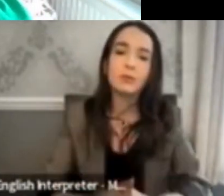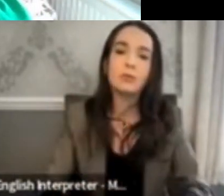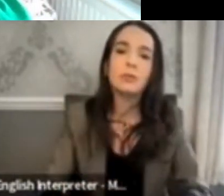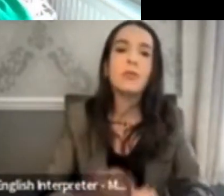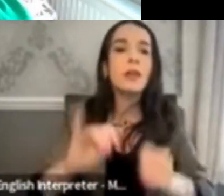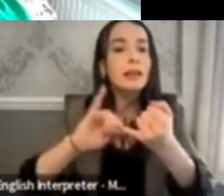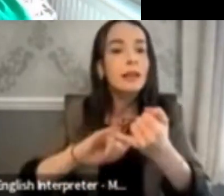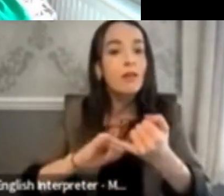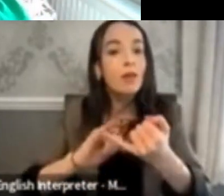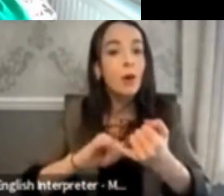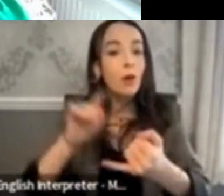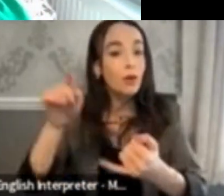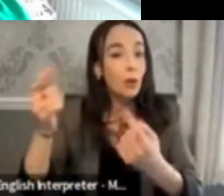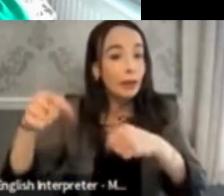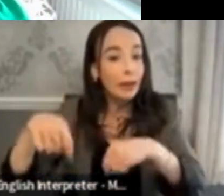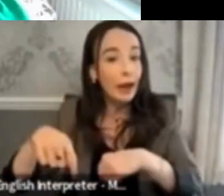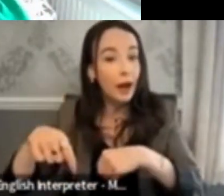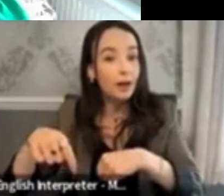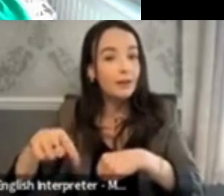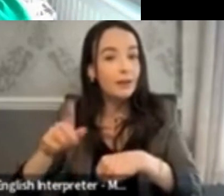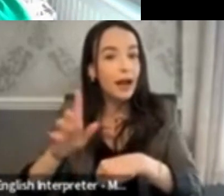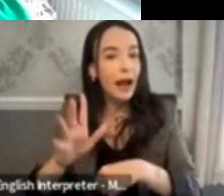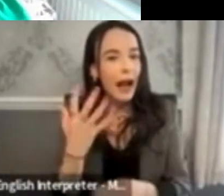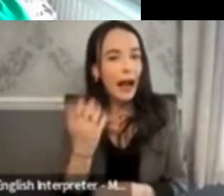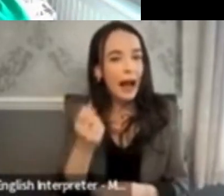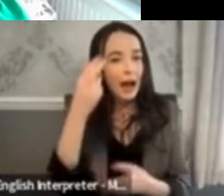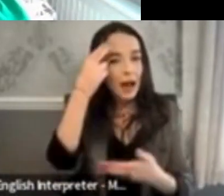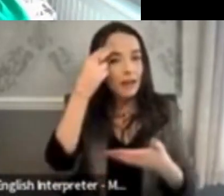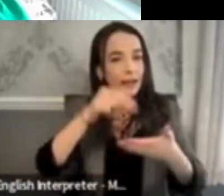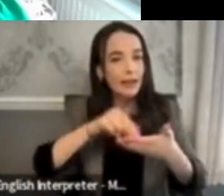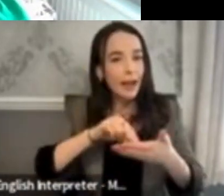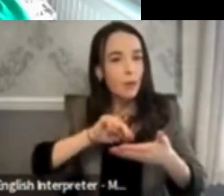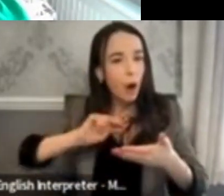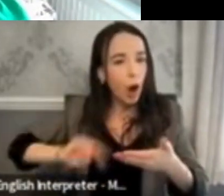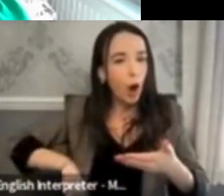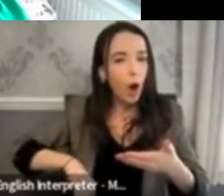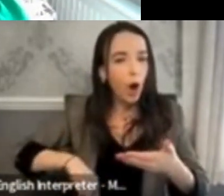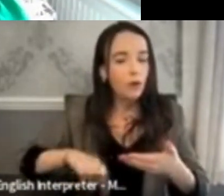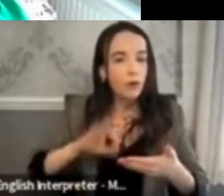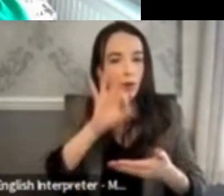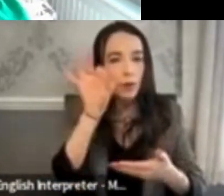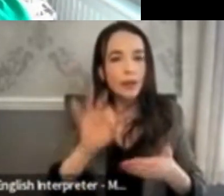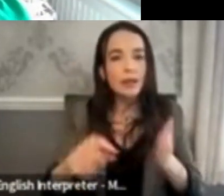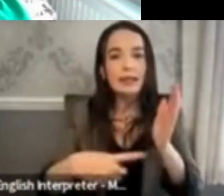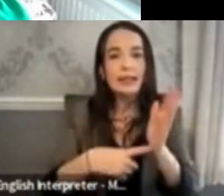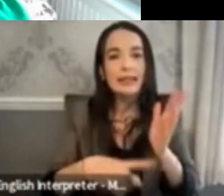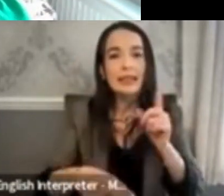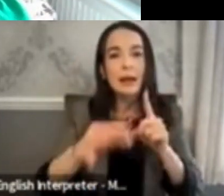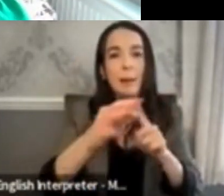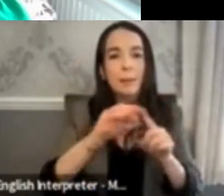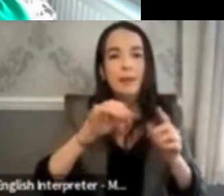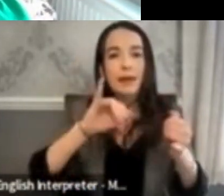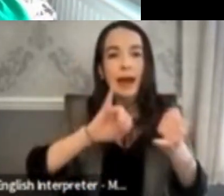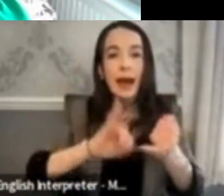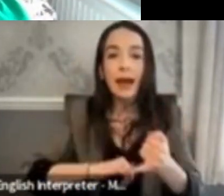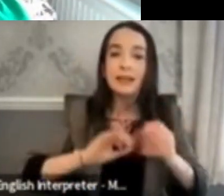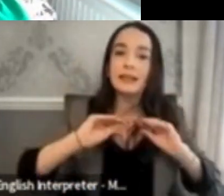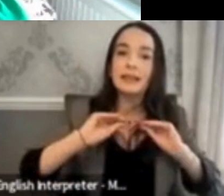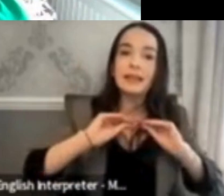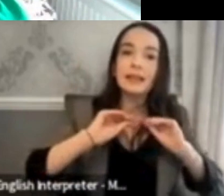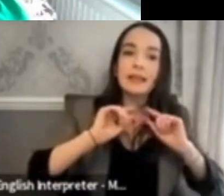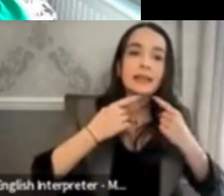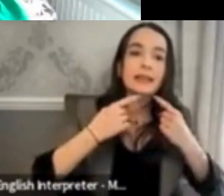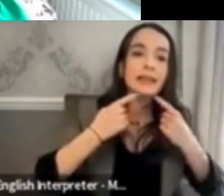you, I've had an anonymous question here on TPS, Teachers Pension Scheme, which is the loss of the